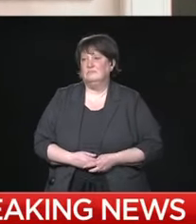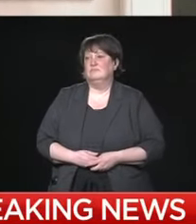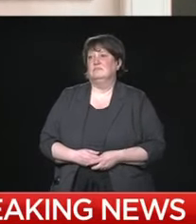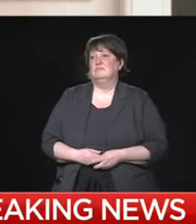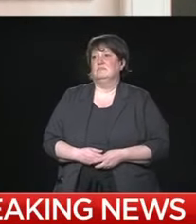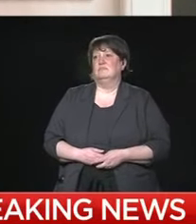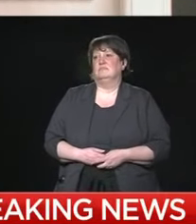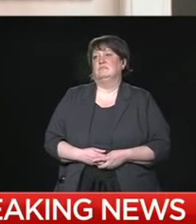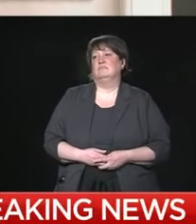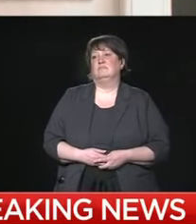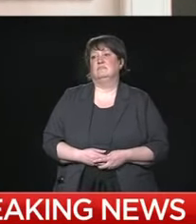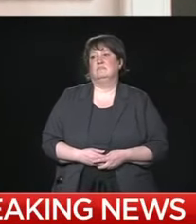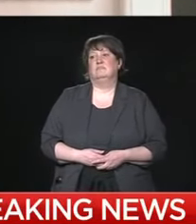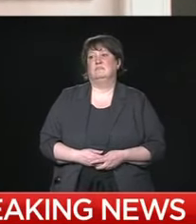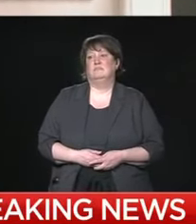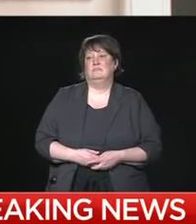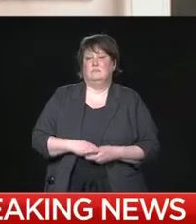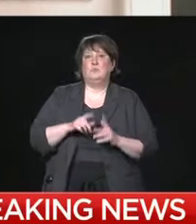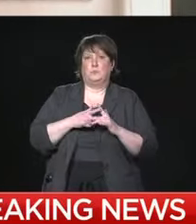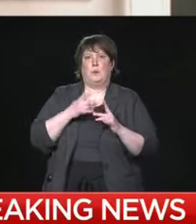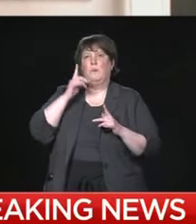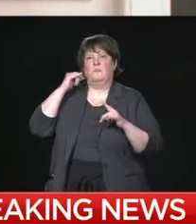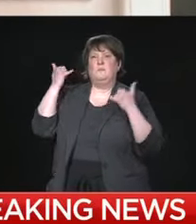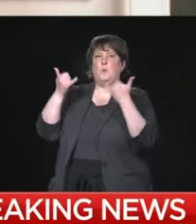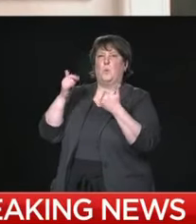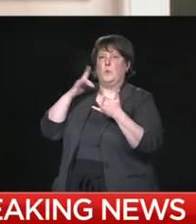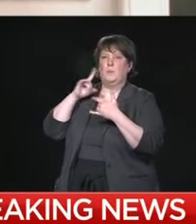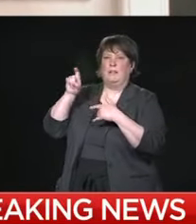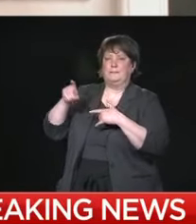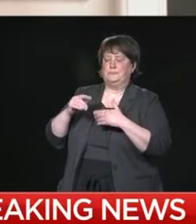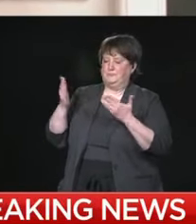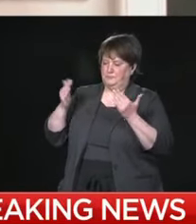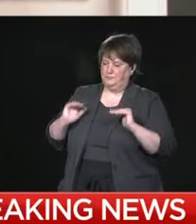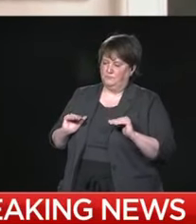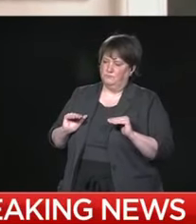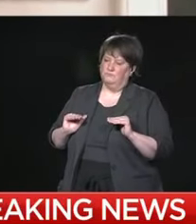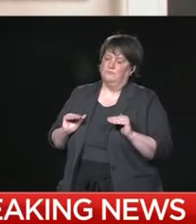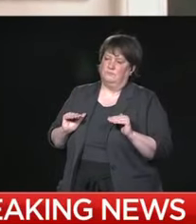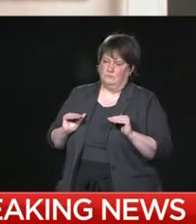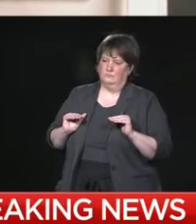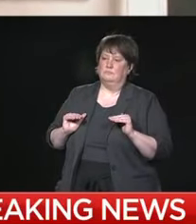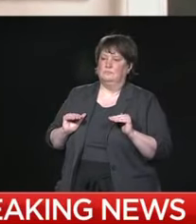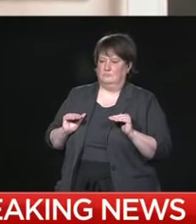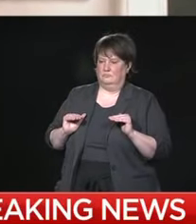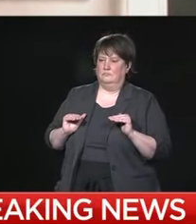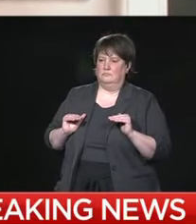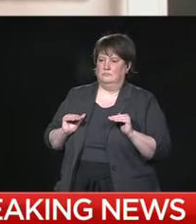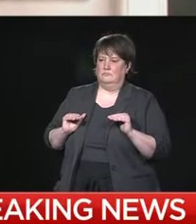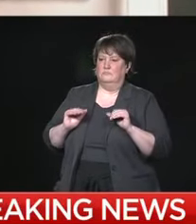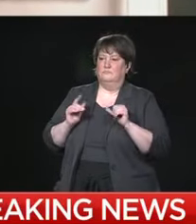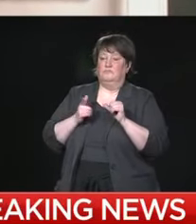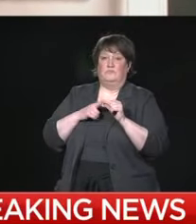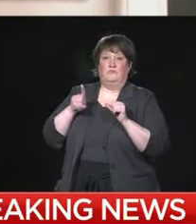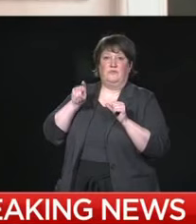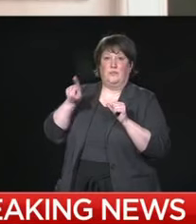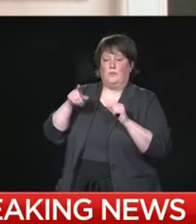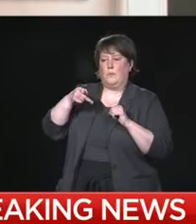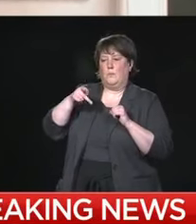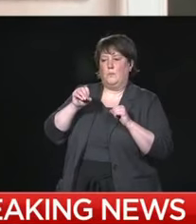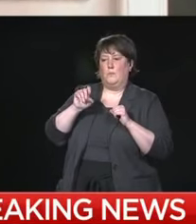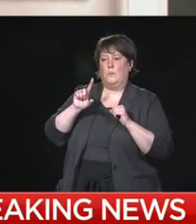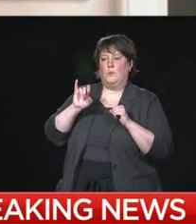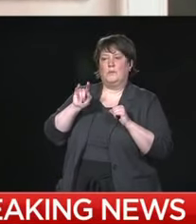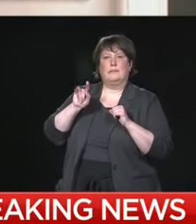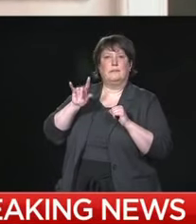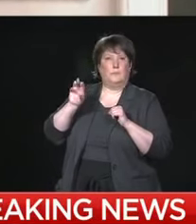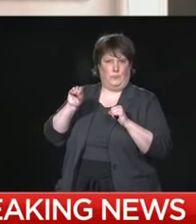the question period. We'll start with the people on the lines today. Moderator, over to you. The first question, Maura Forrest, Politico. Your line